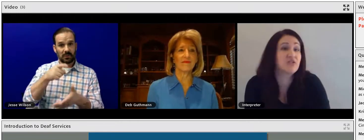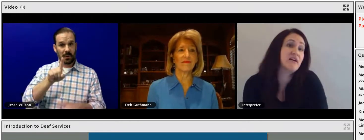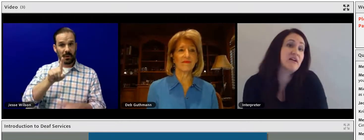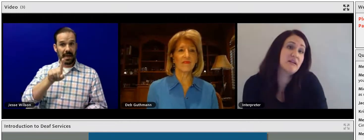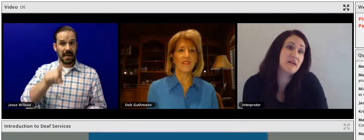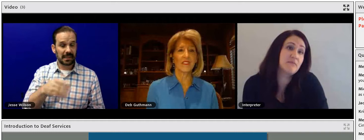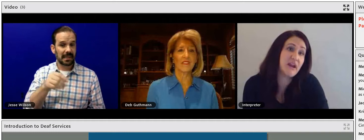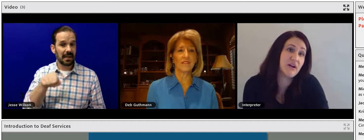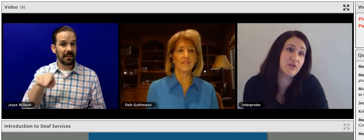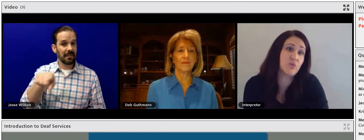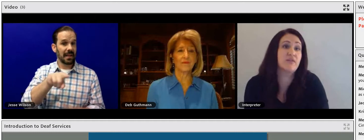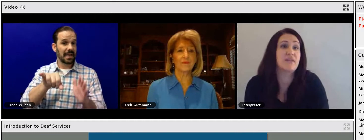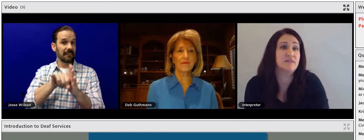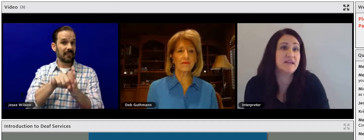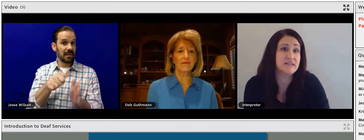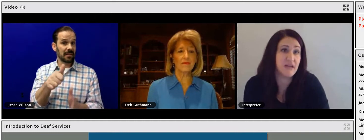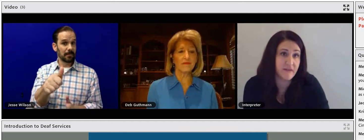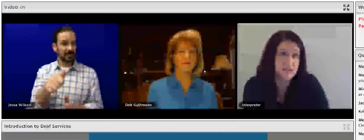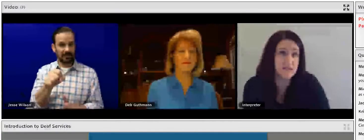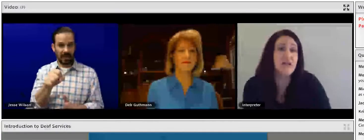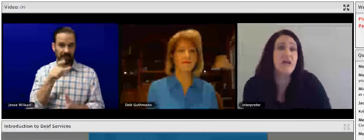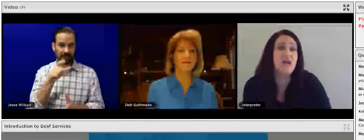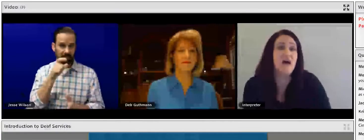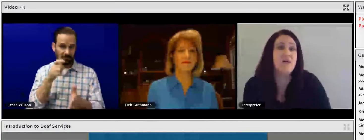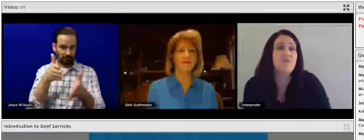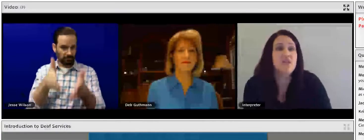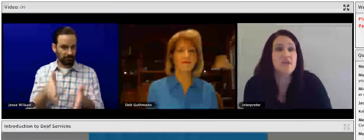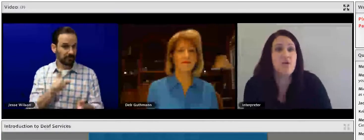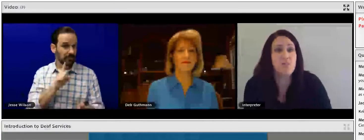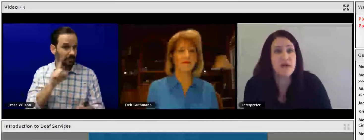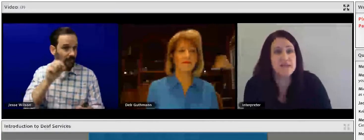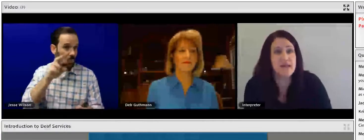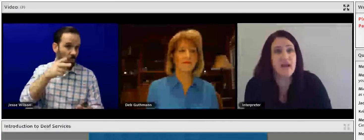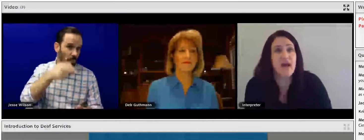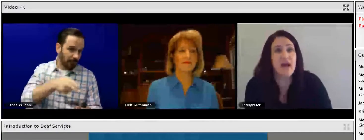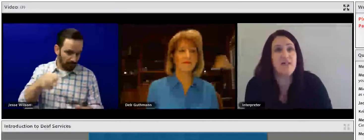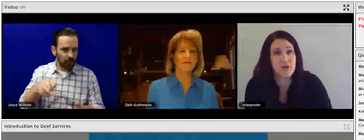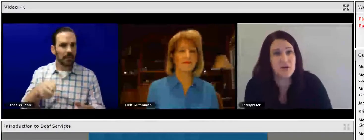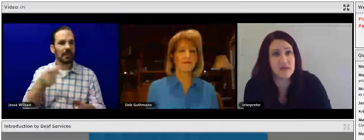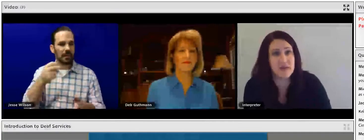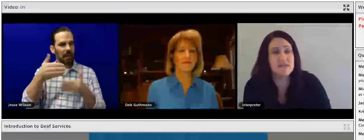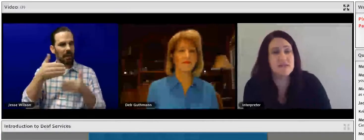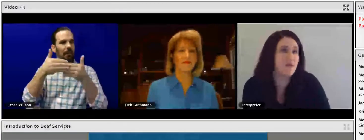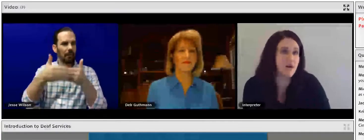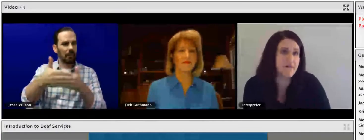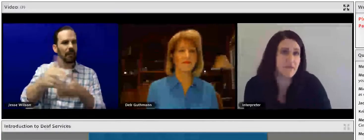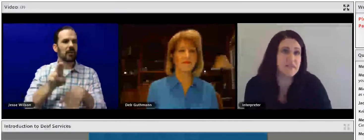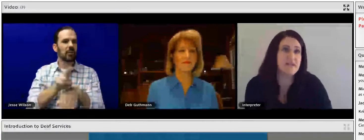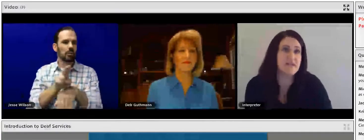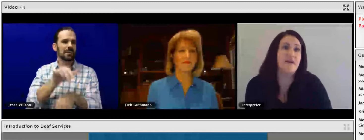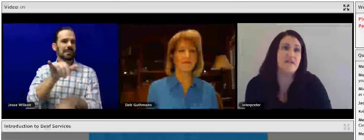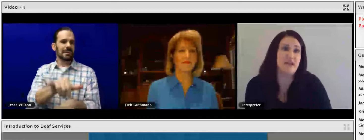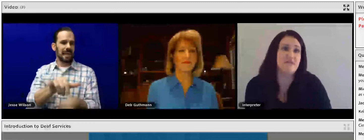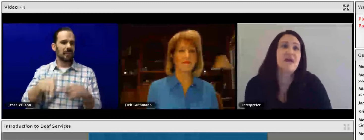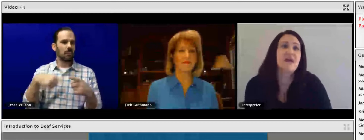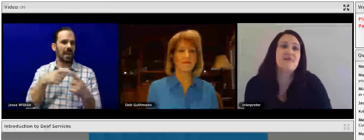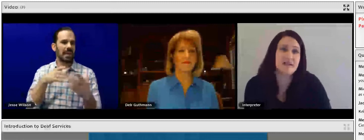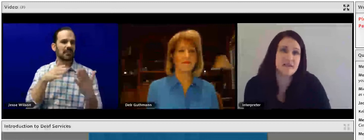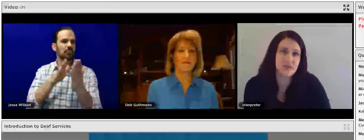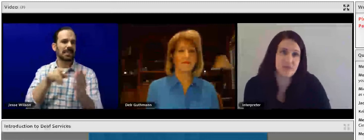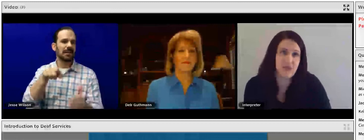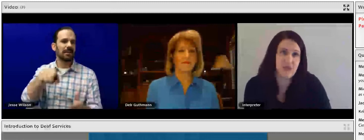say something like they're hearing impaired or that they're late deafened. The whole point is that how that person, deaf or hard of hearing, wants to